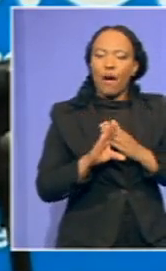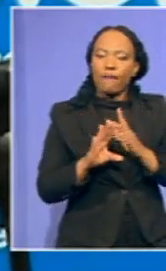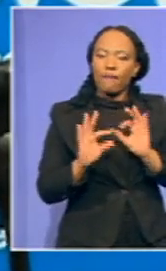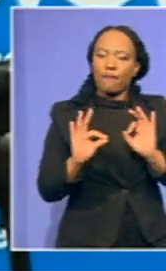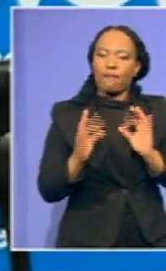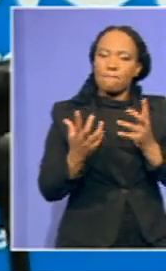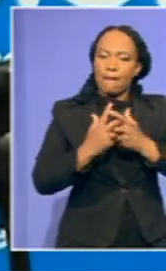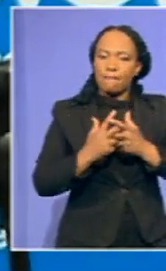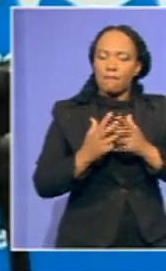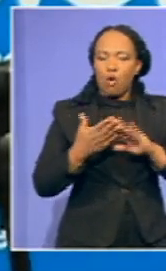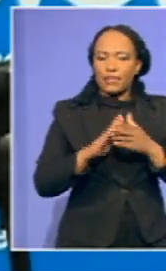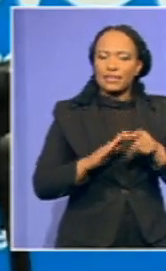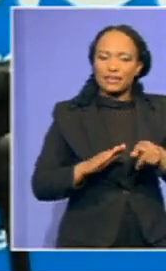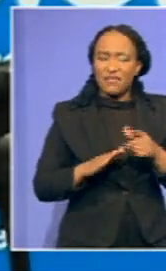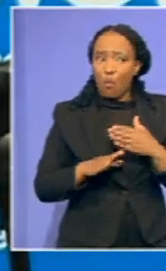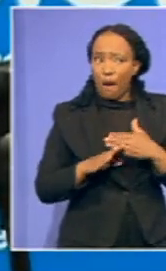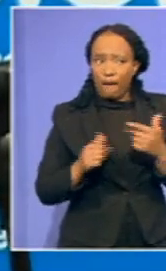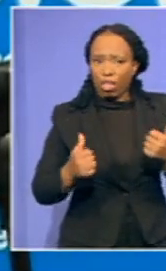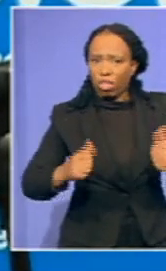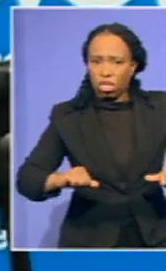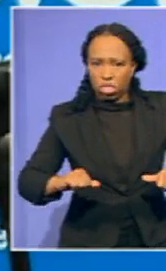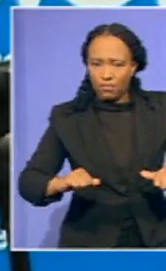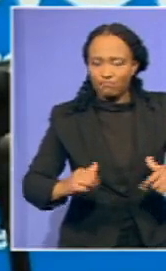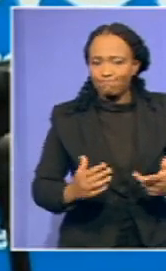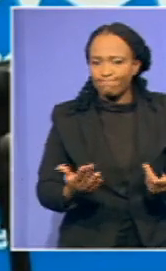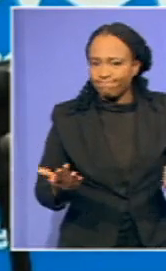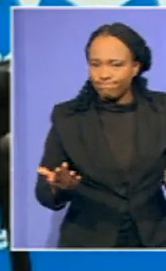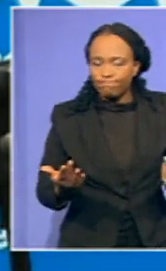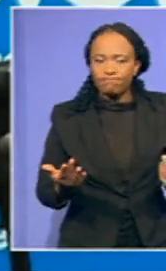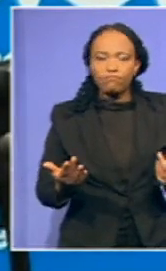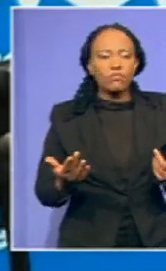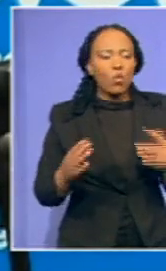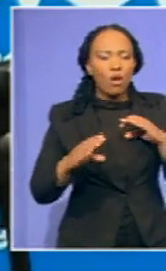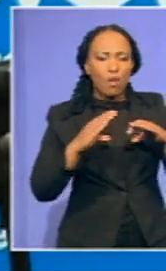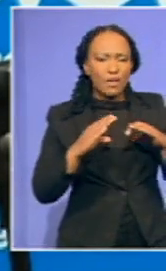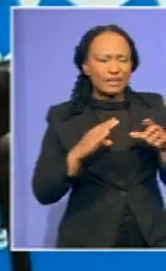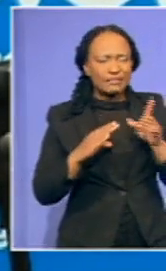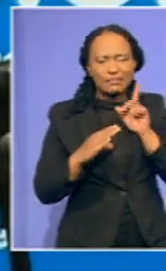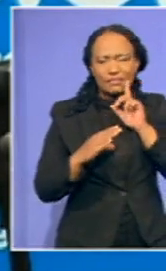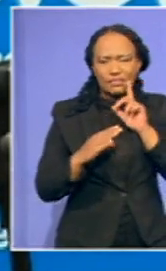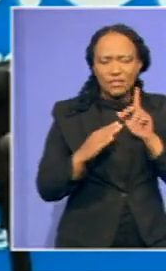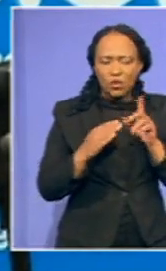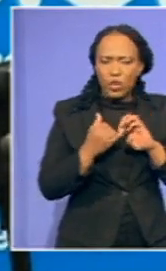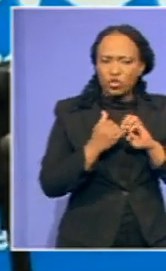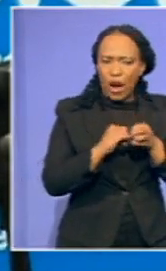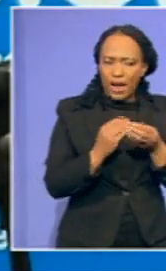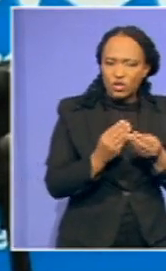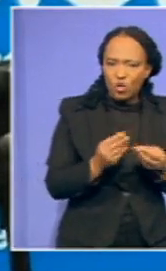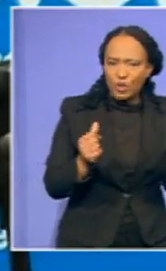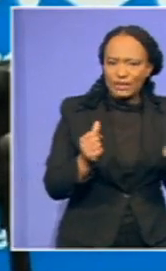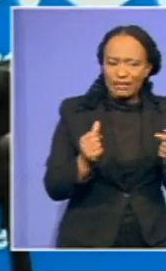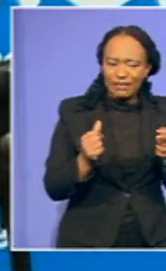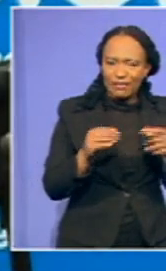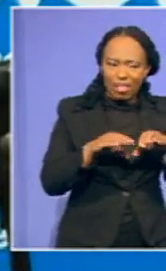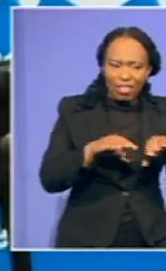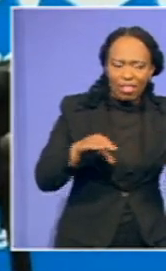work, then we then are able to communicate and say, we've tried this solution, we've tried bypass, at a certain area is not working.